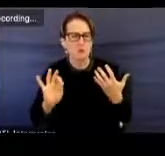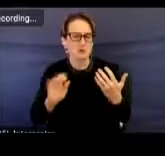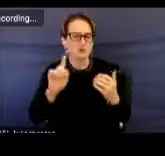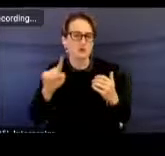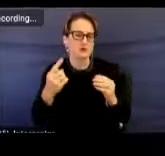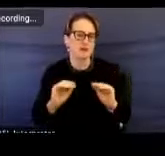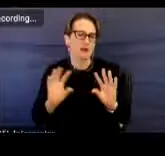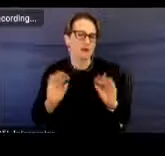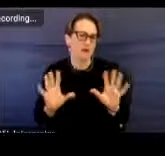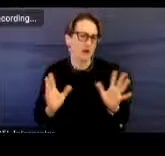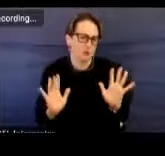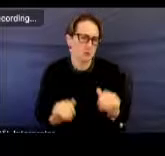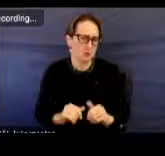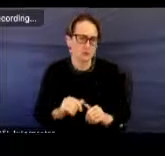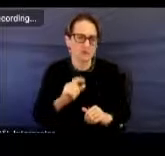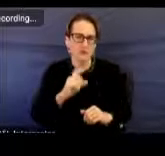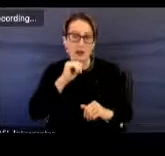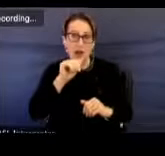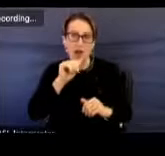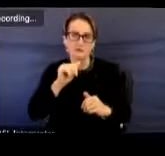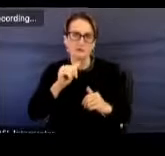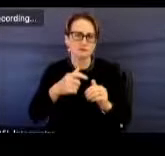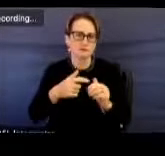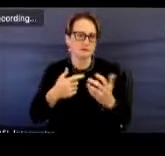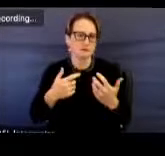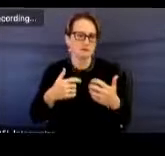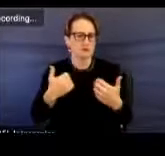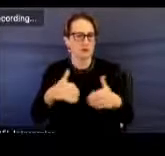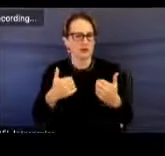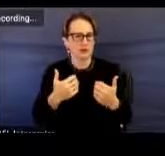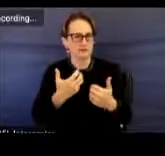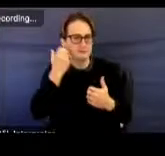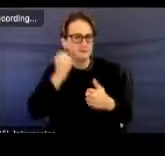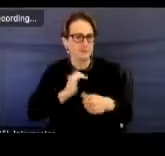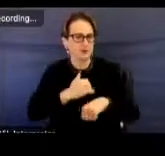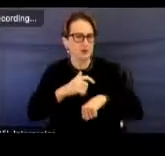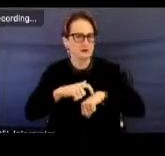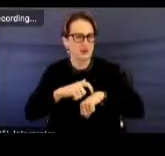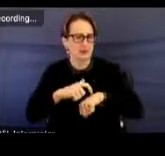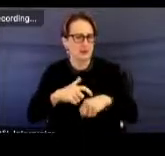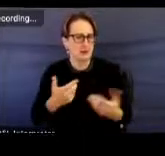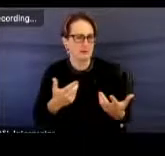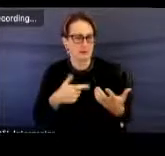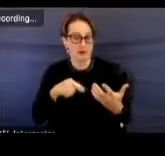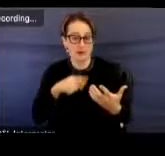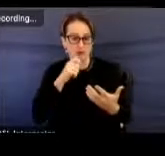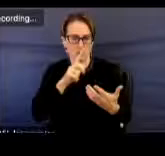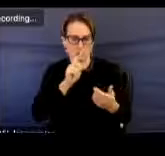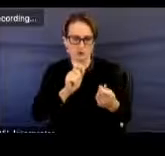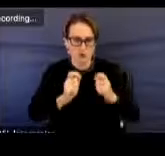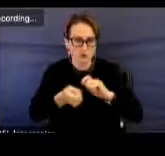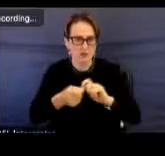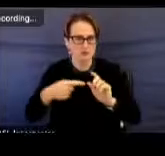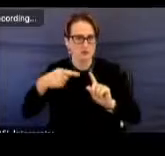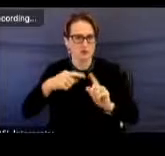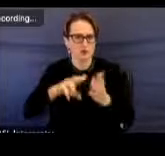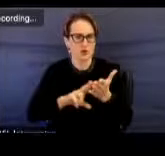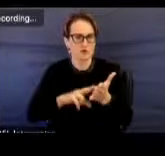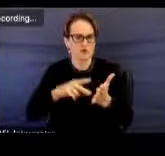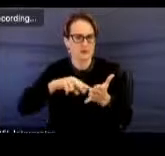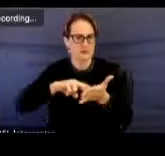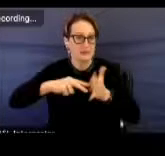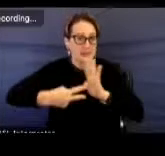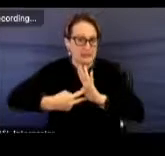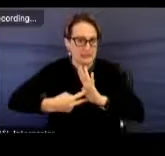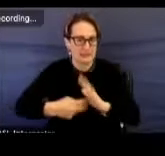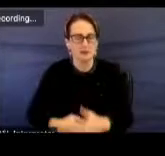clarifying, and not substantive, and not aren't changing the meaning of the contract. Commissioner Samani?